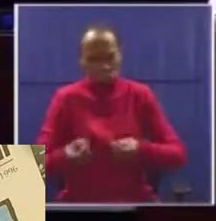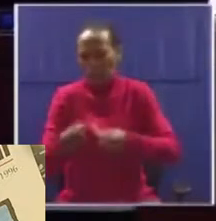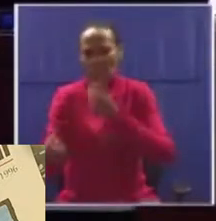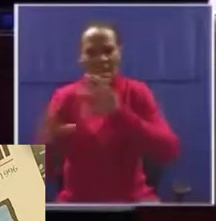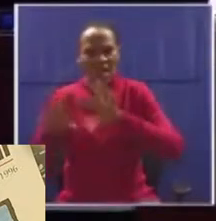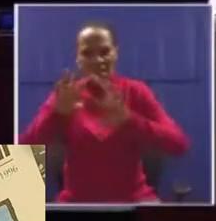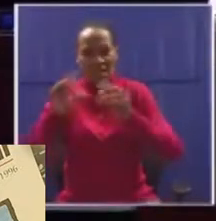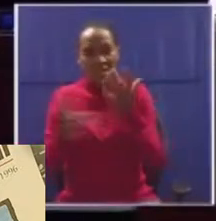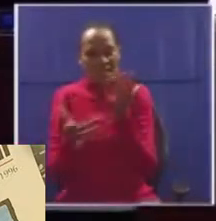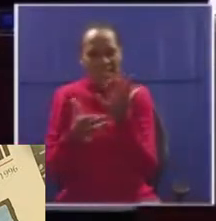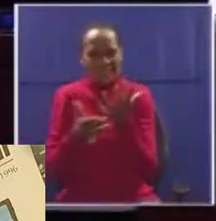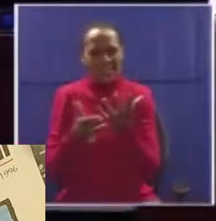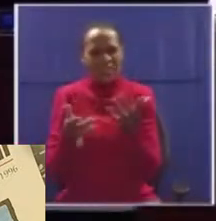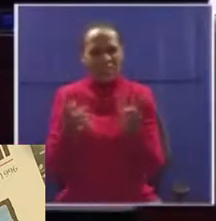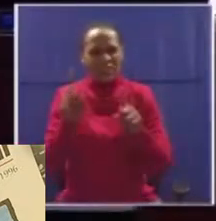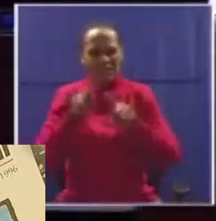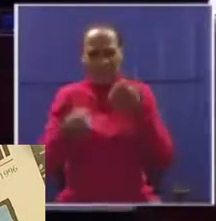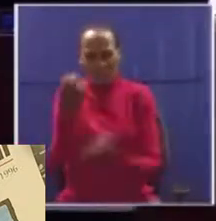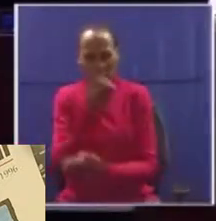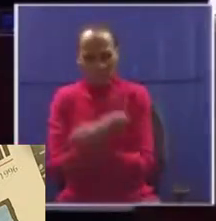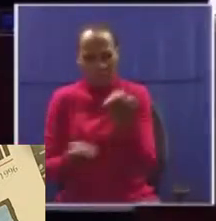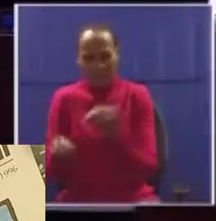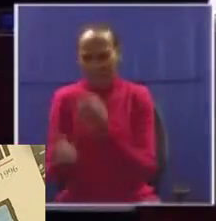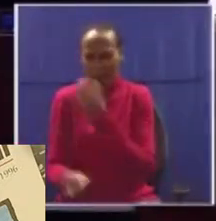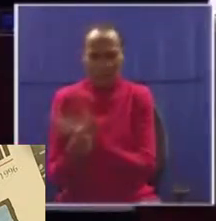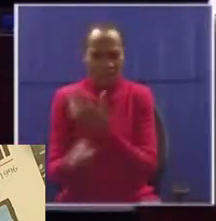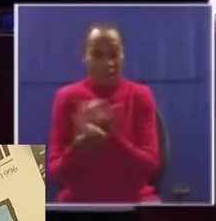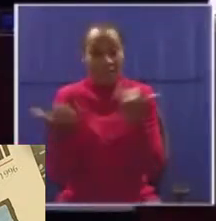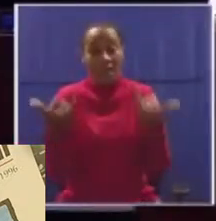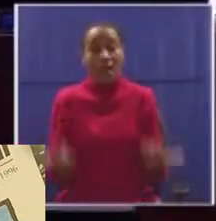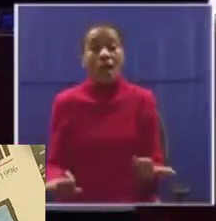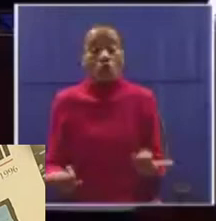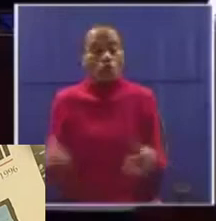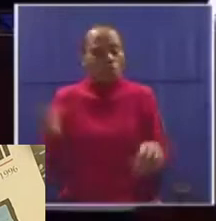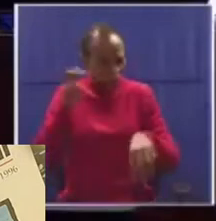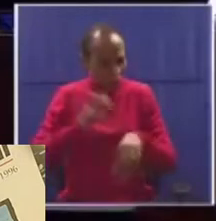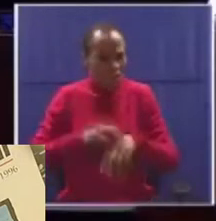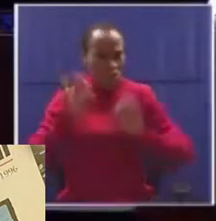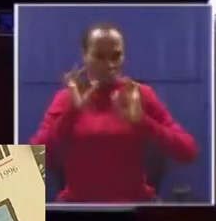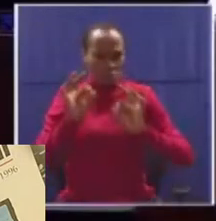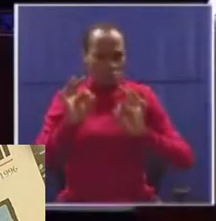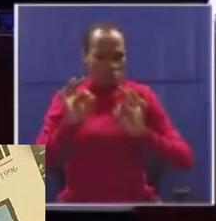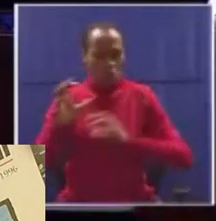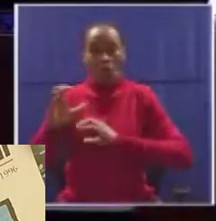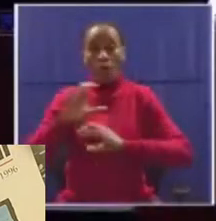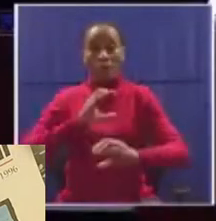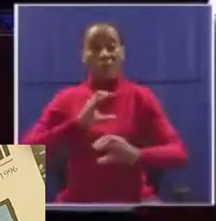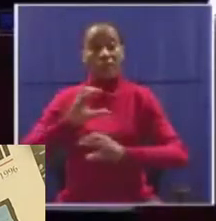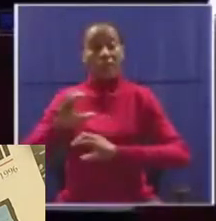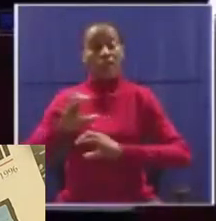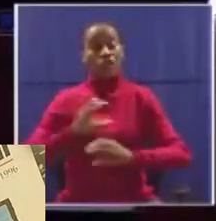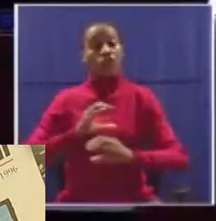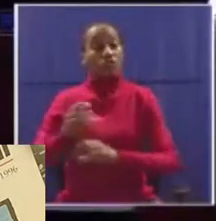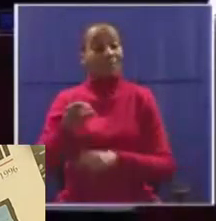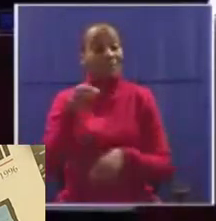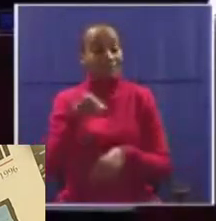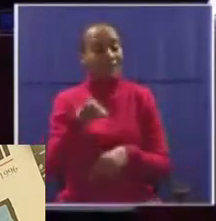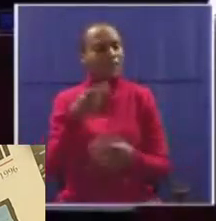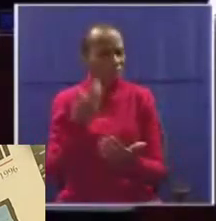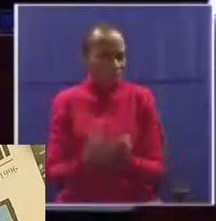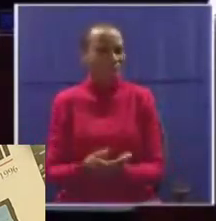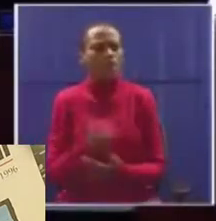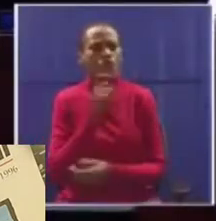electronic communication takes place effective communication surveillance is a tool